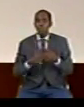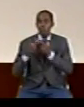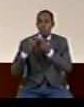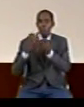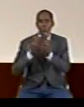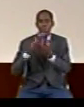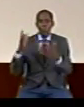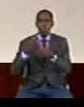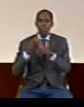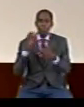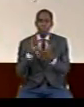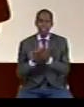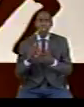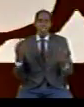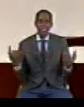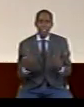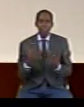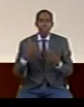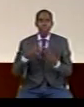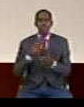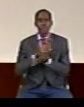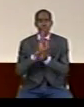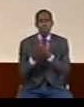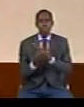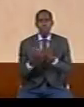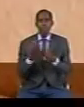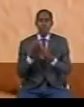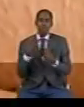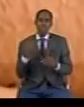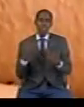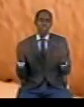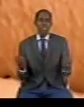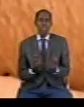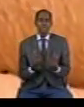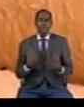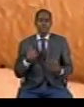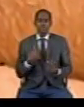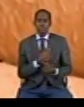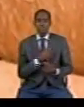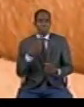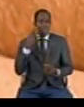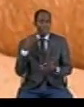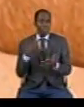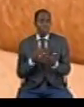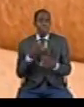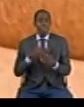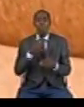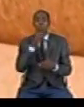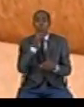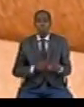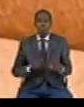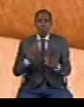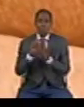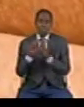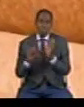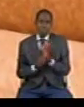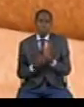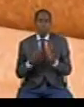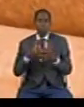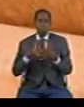from that sin, to repent from the sin. And we find that the uniform testimony of Scripture and the